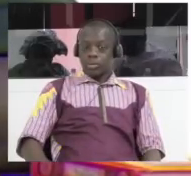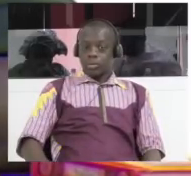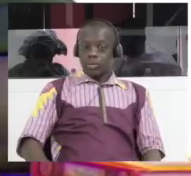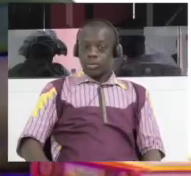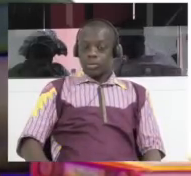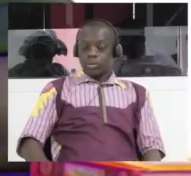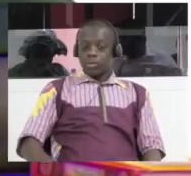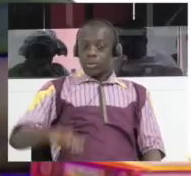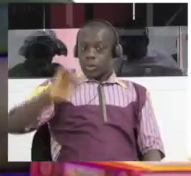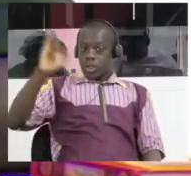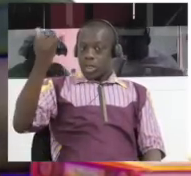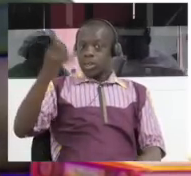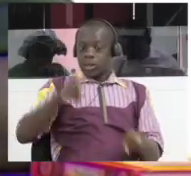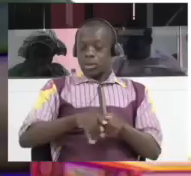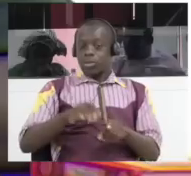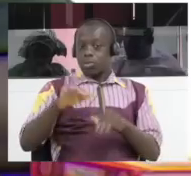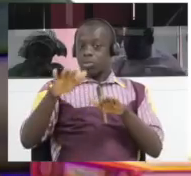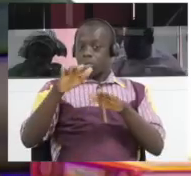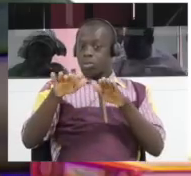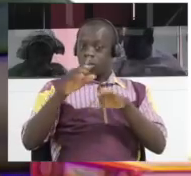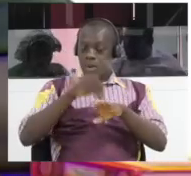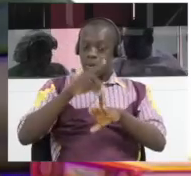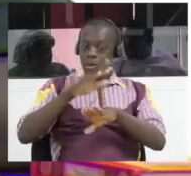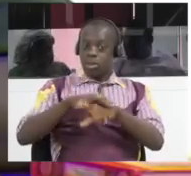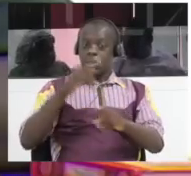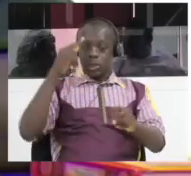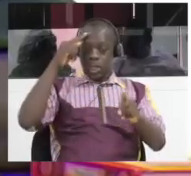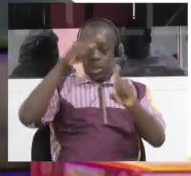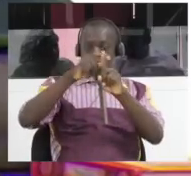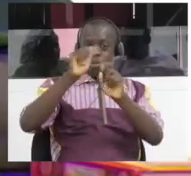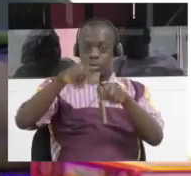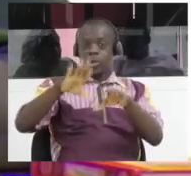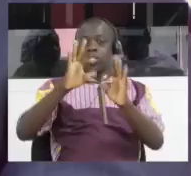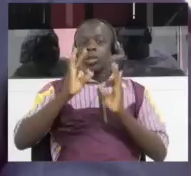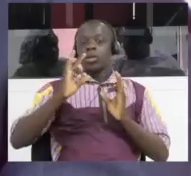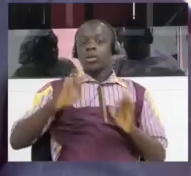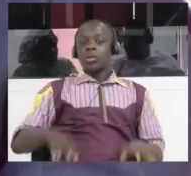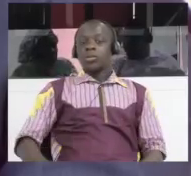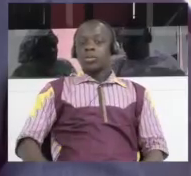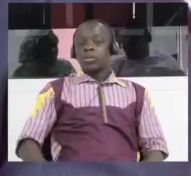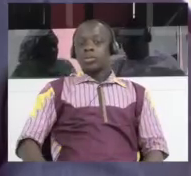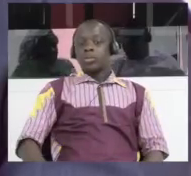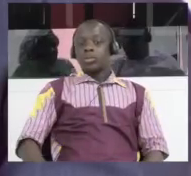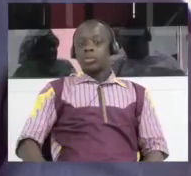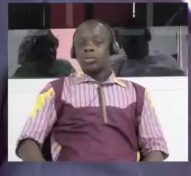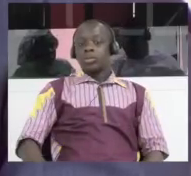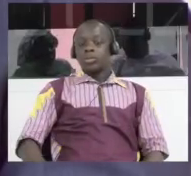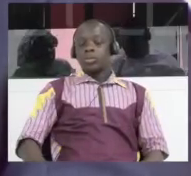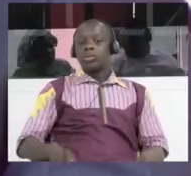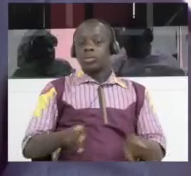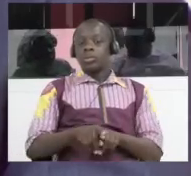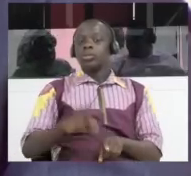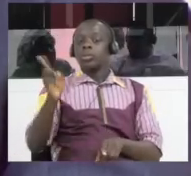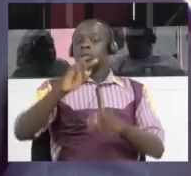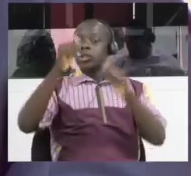Yes, based on the objective circumstances, I did accept that advice. And what happened when you arrived